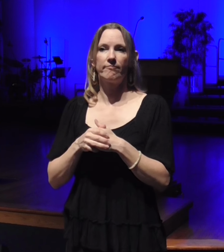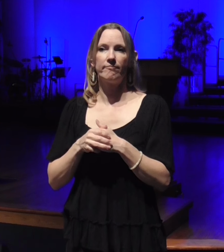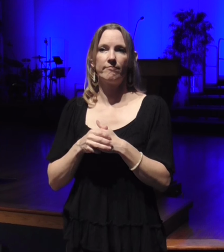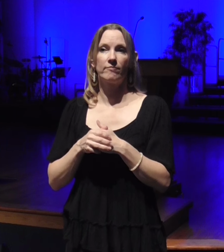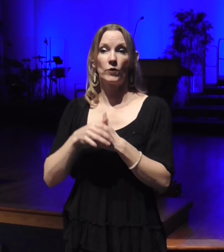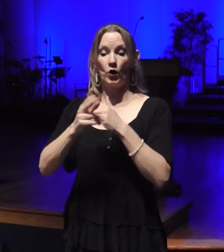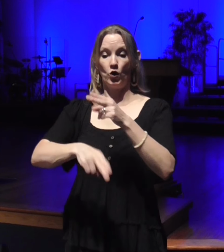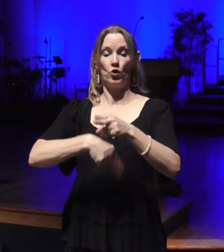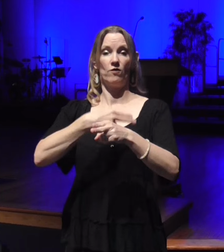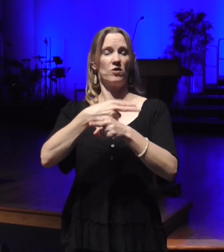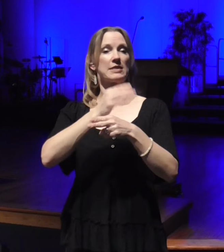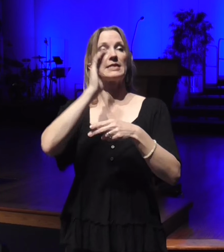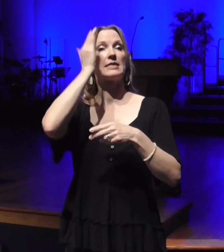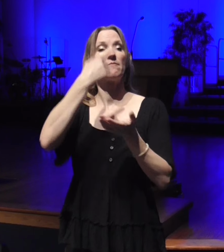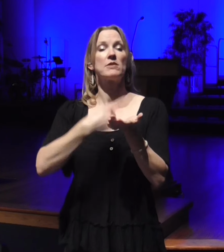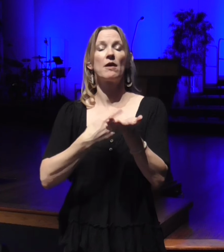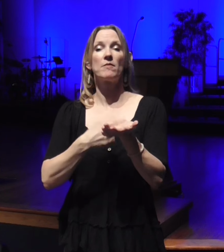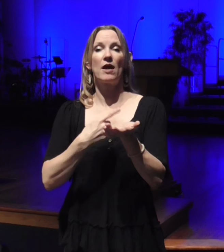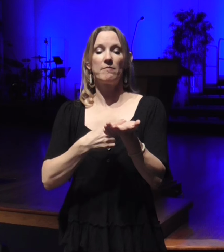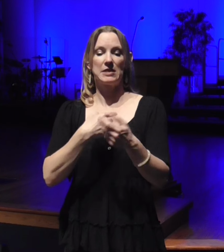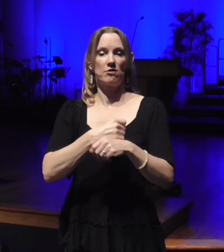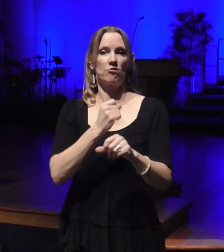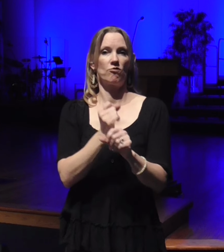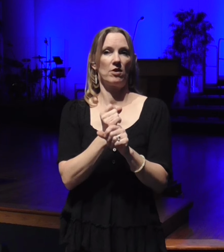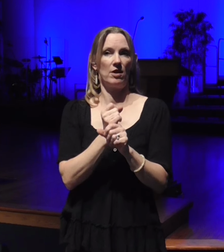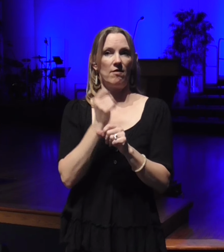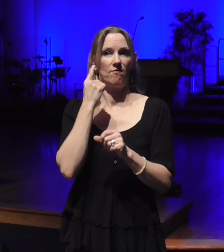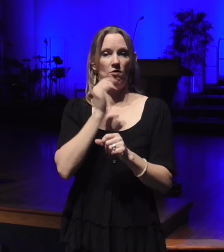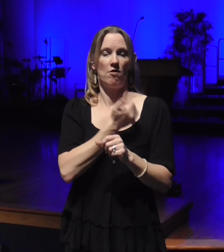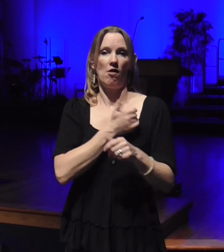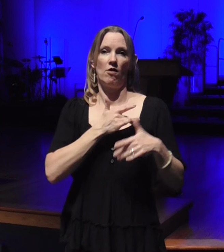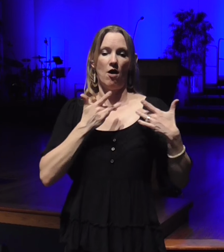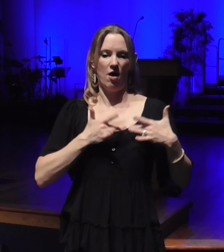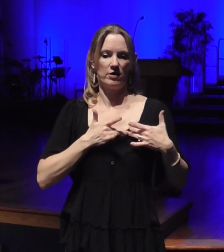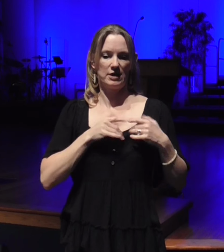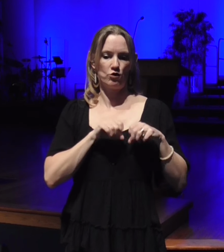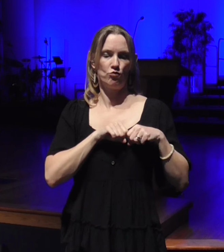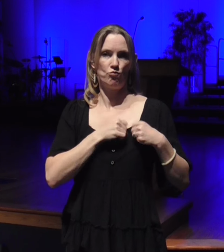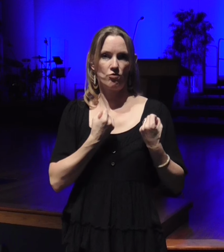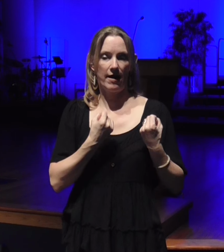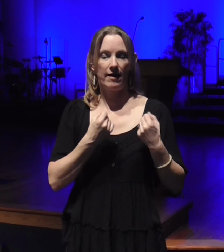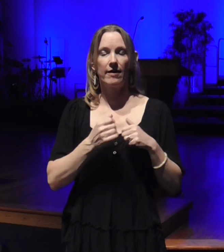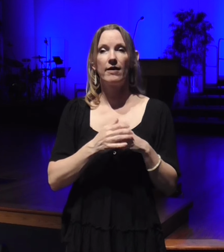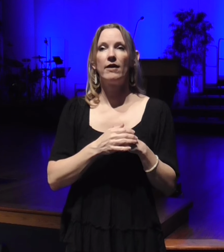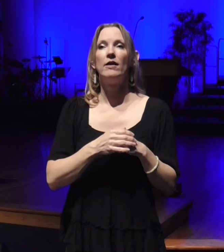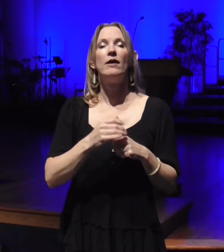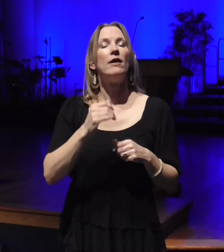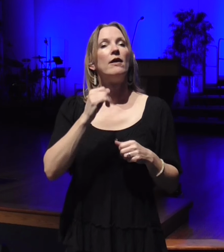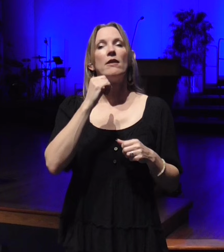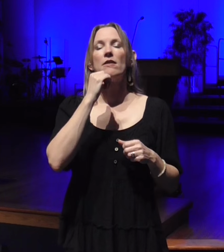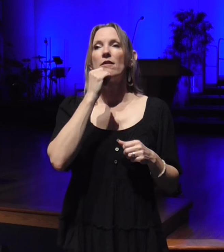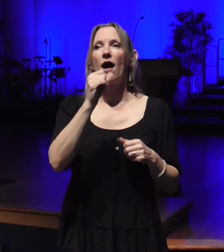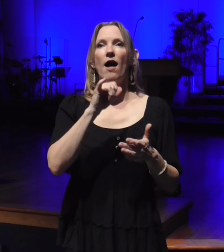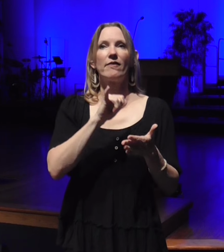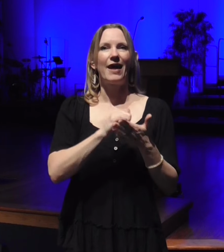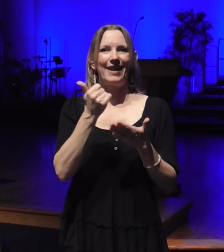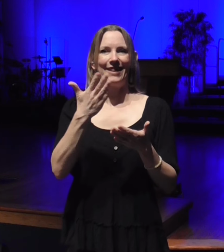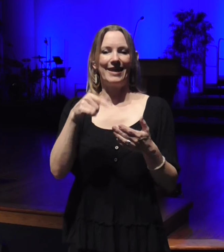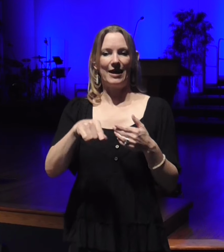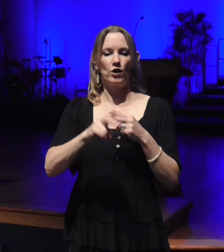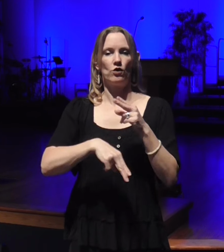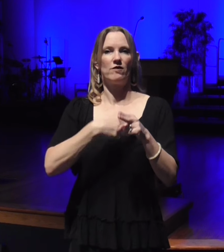The universe, it seems at times, is made to break our heart. And it's not that anything in the universe